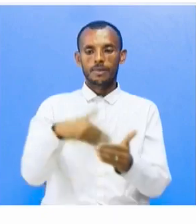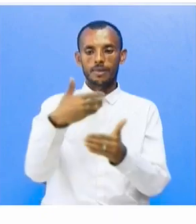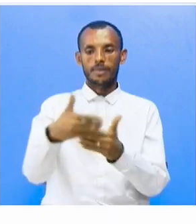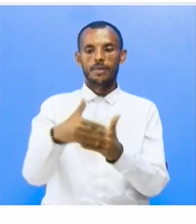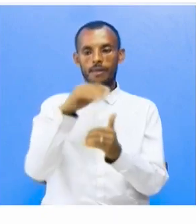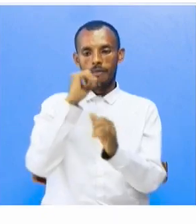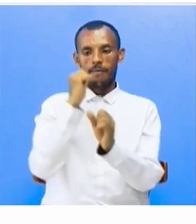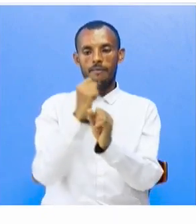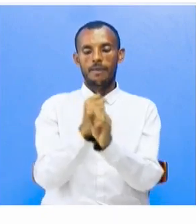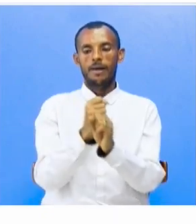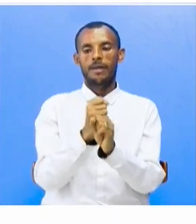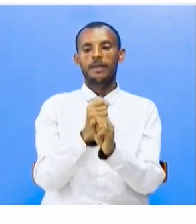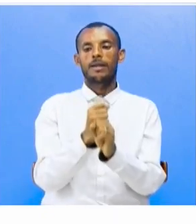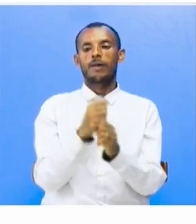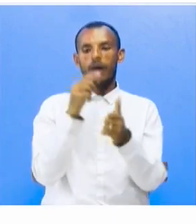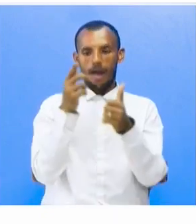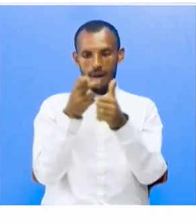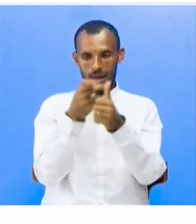the interest.